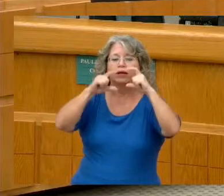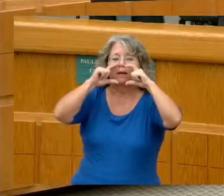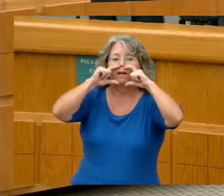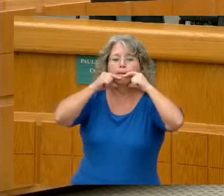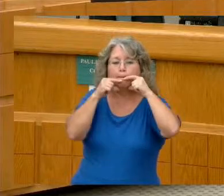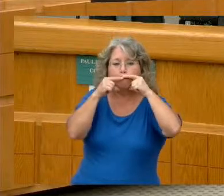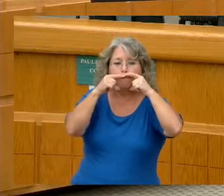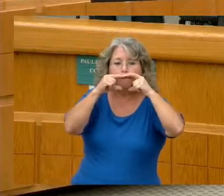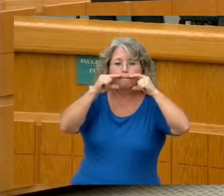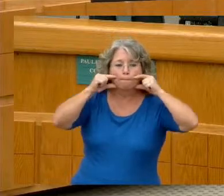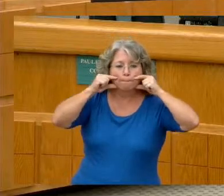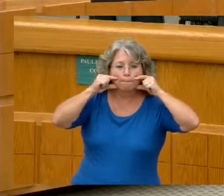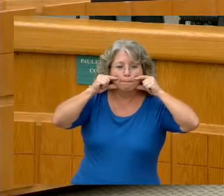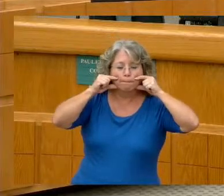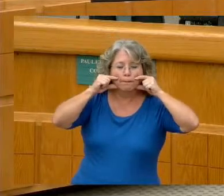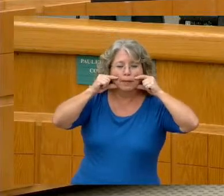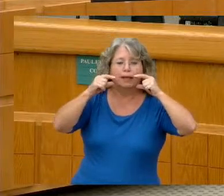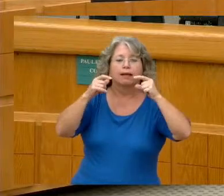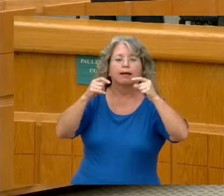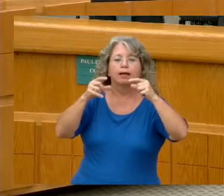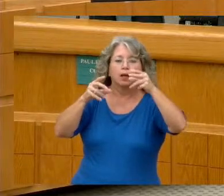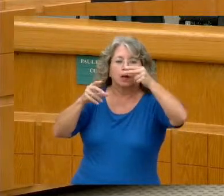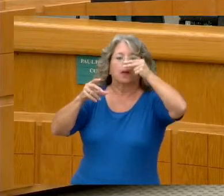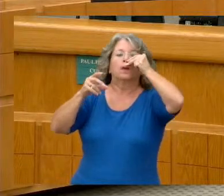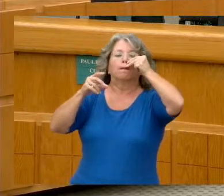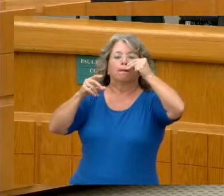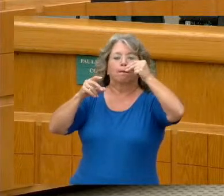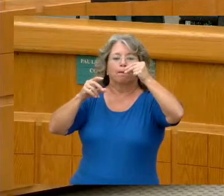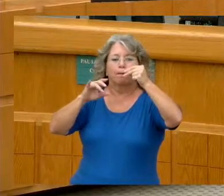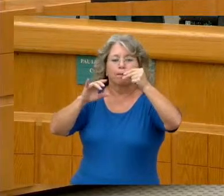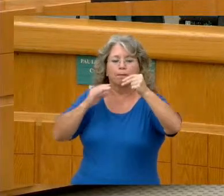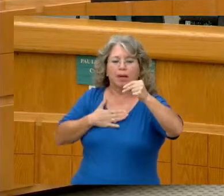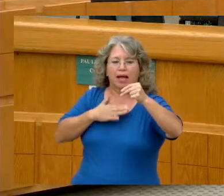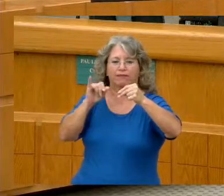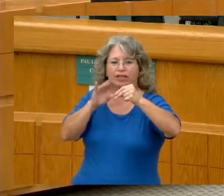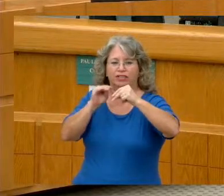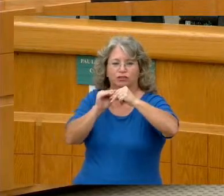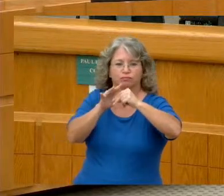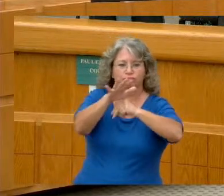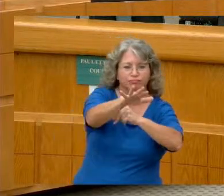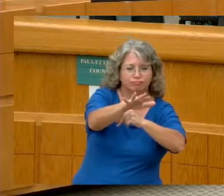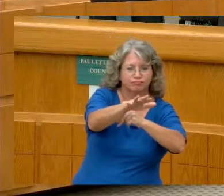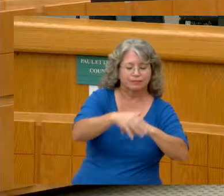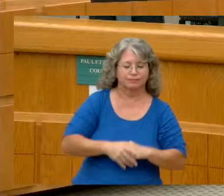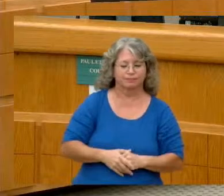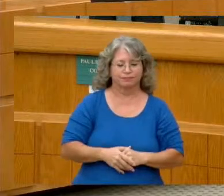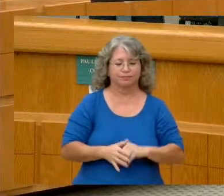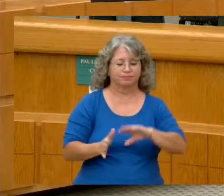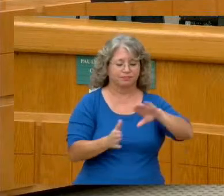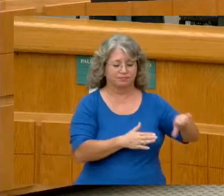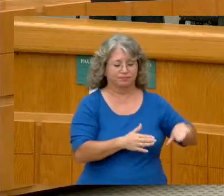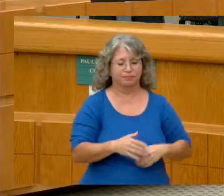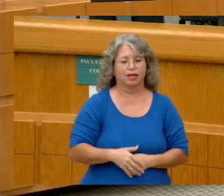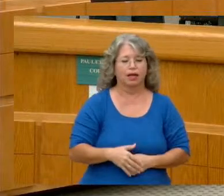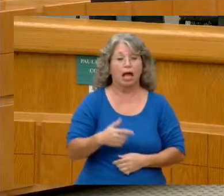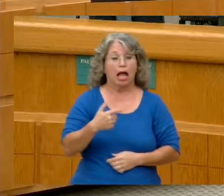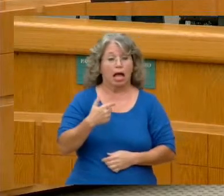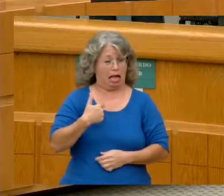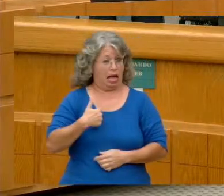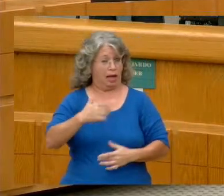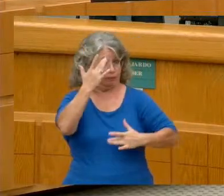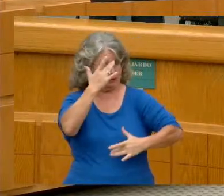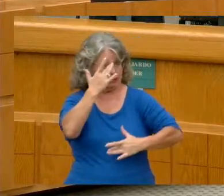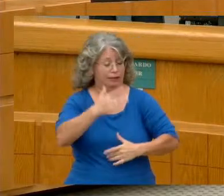nose. And so now I've infected you with COVID-19. I'm sick. I'm at the bank, and I use